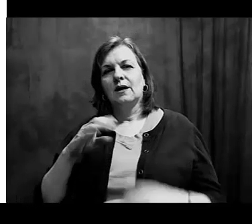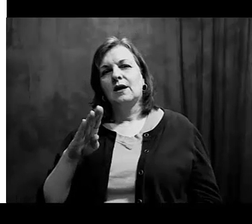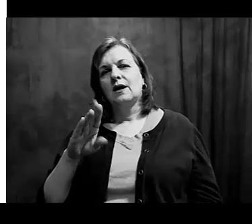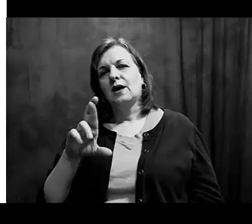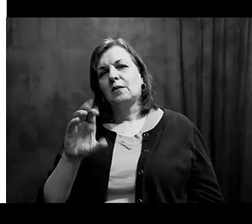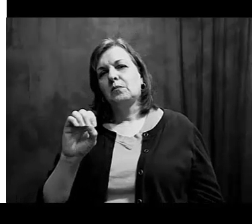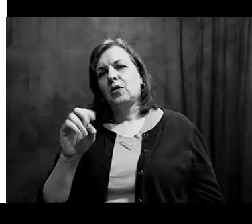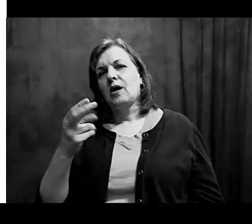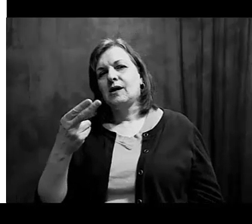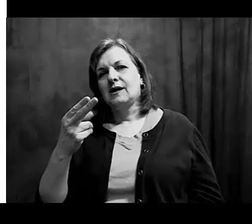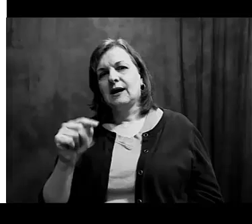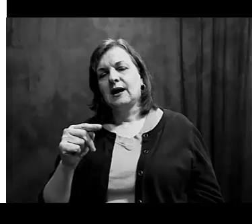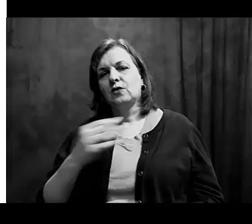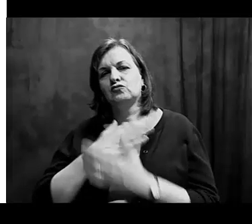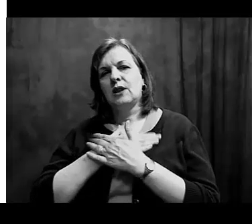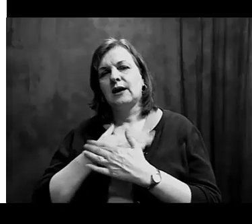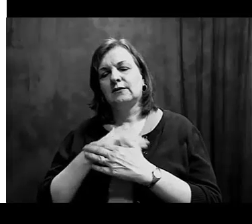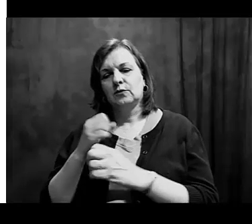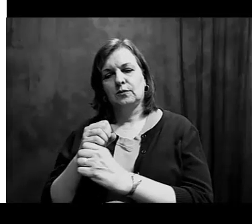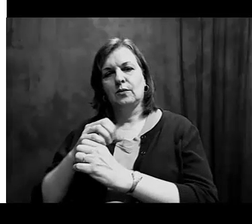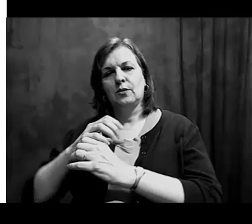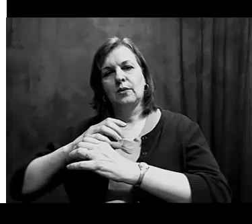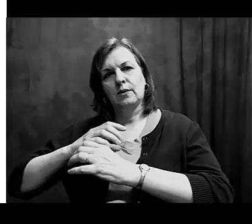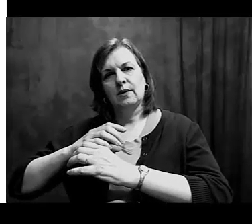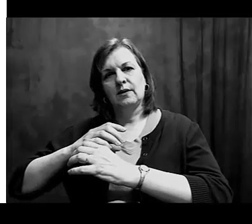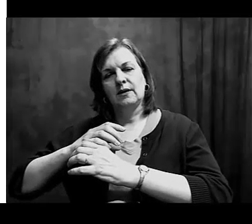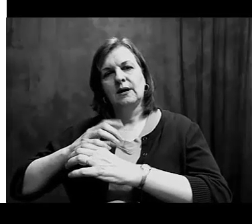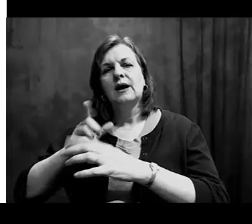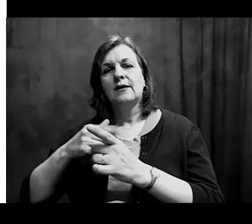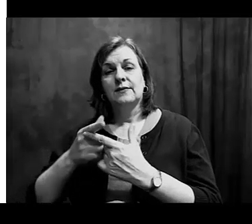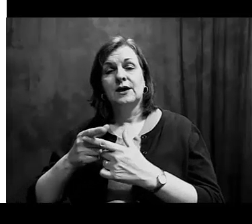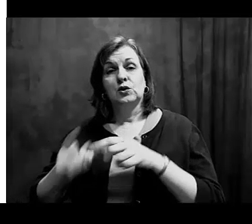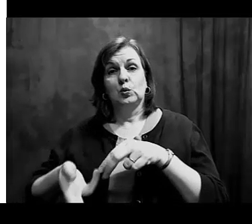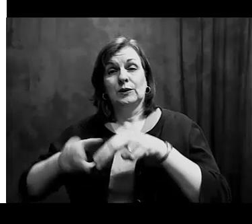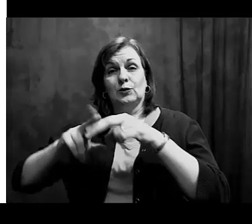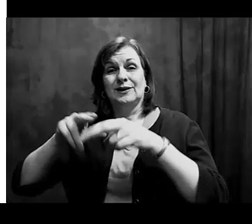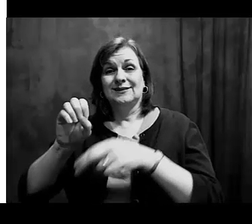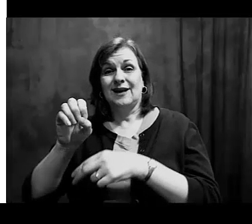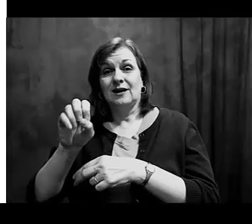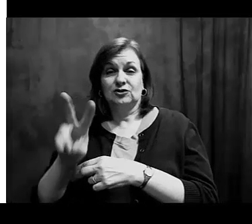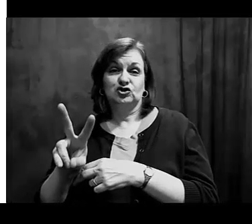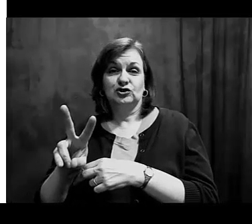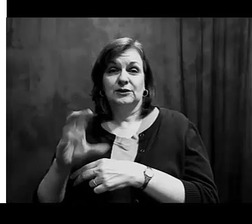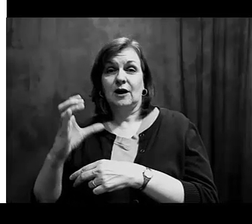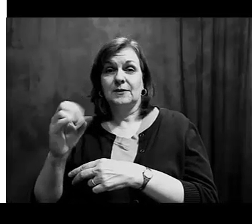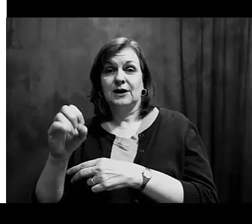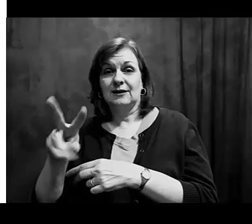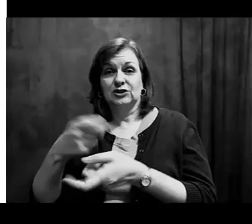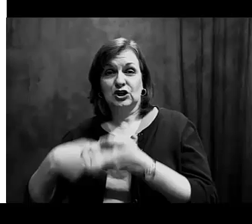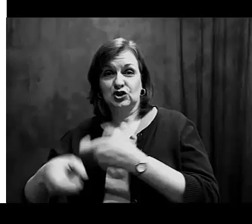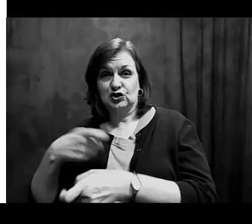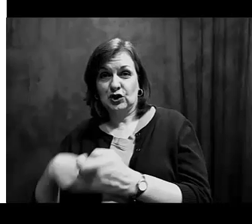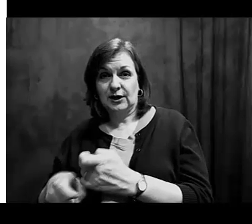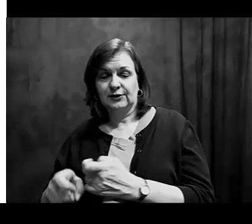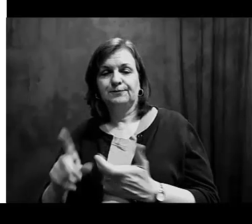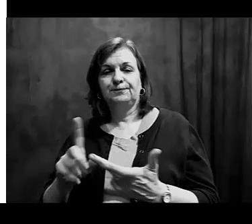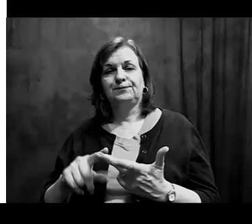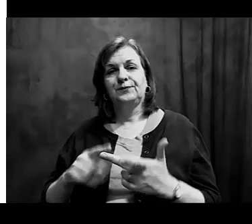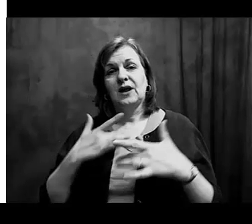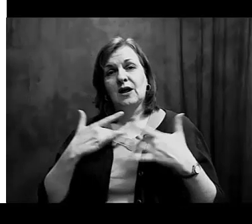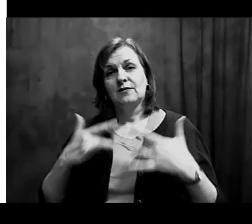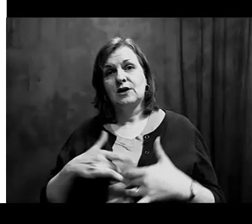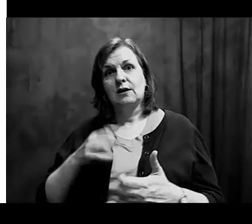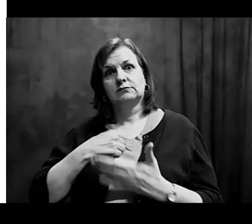into your eye. We're relaxing the bronchi, which means we should be able to increase oxygen-carbon dioxide exchange.